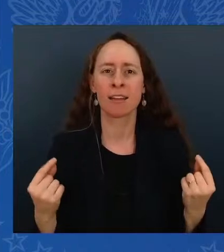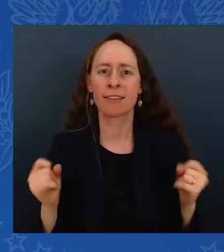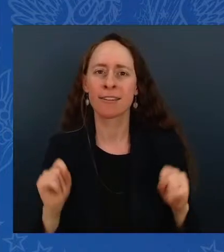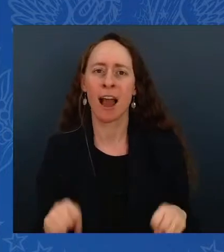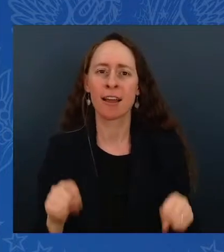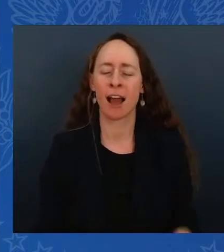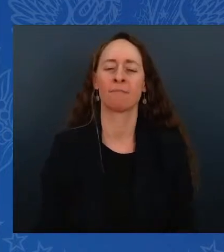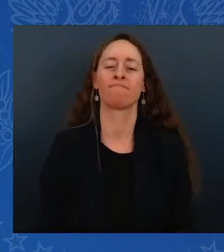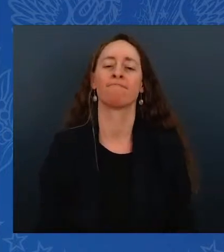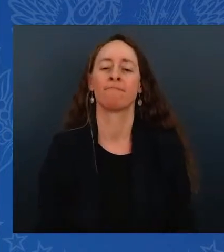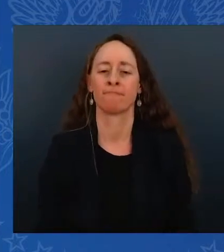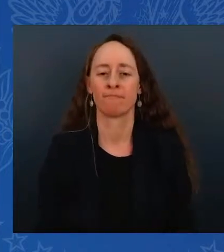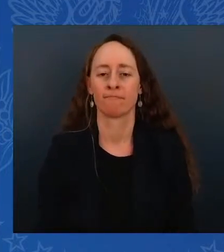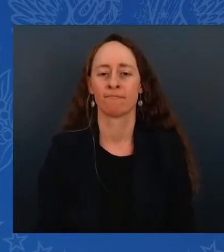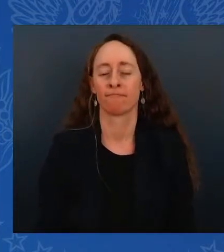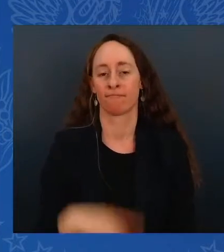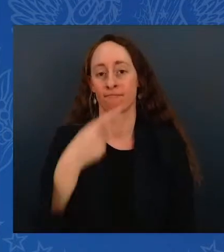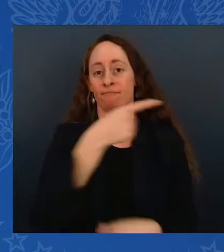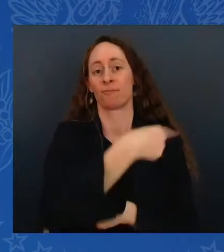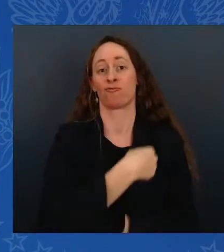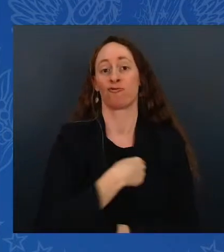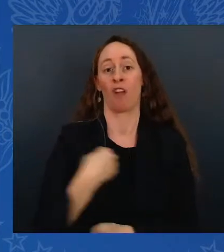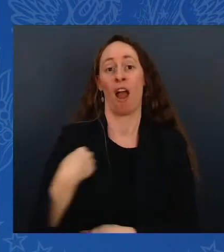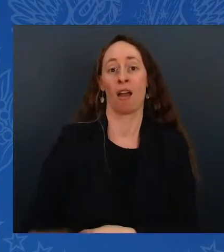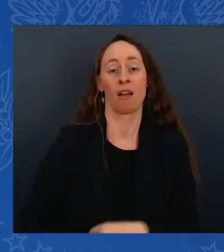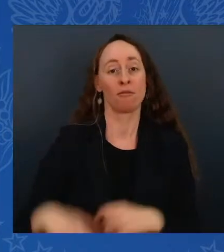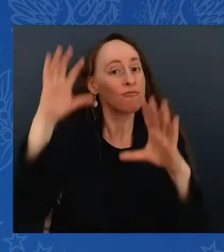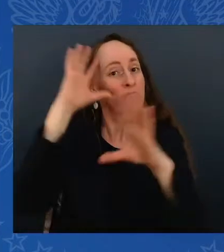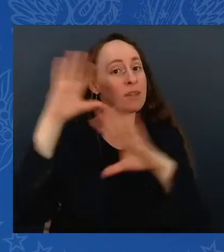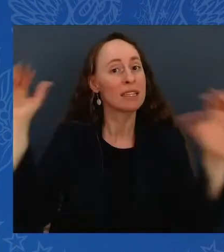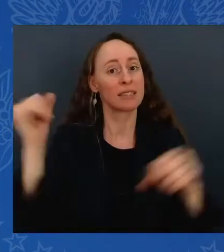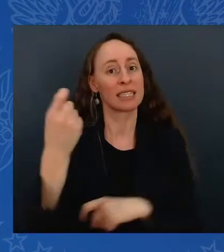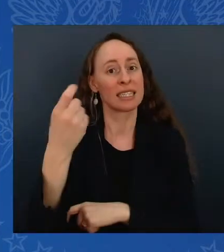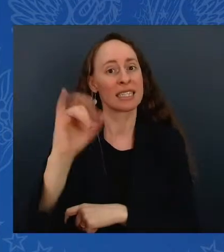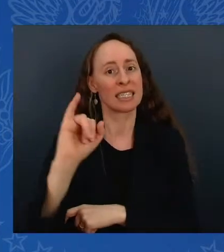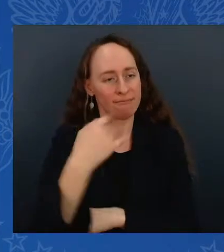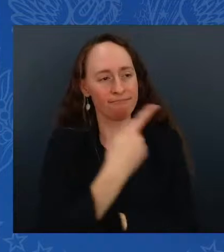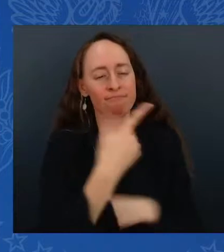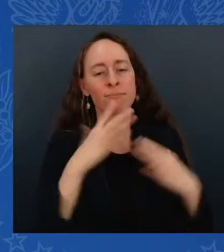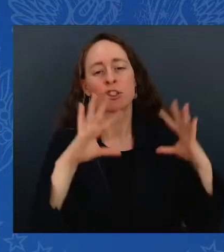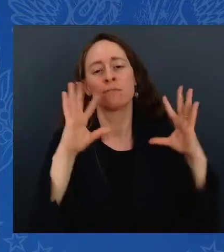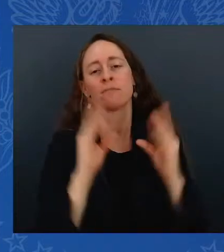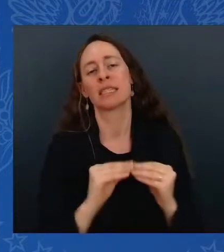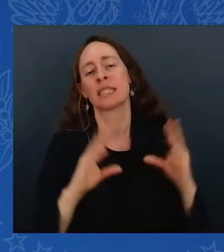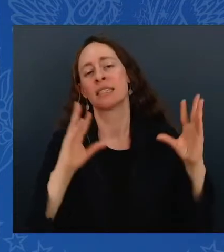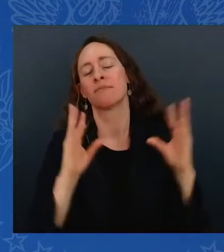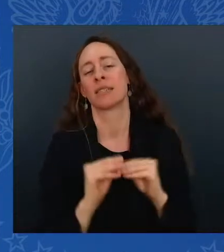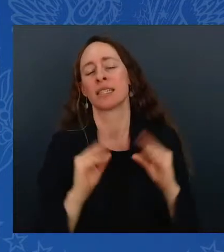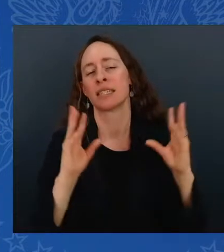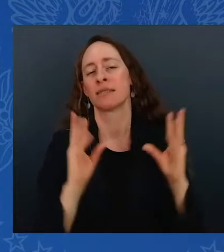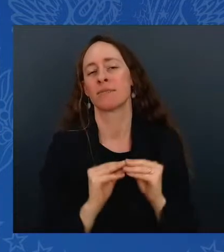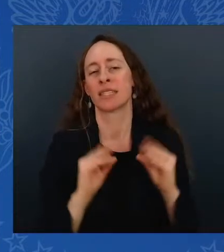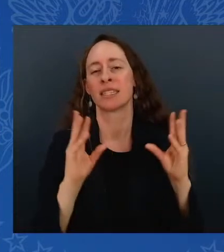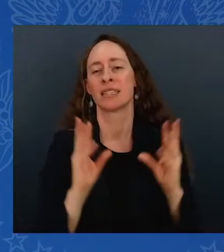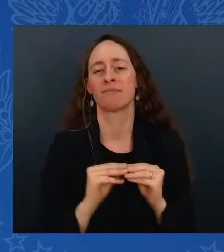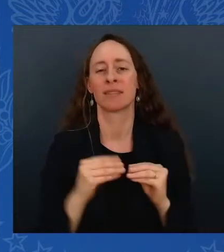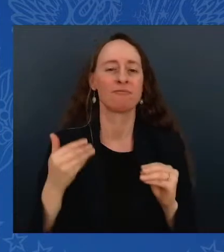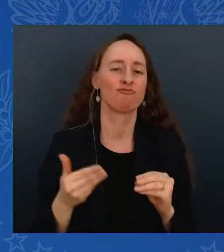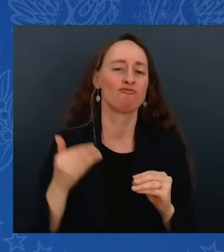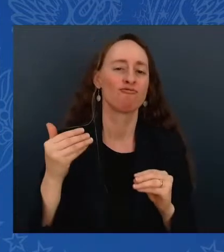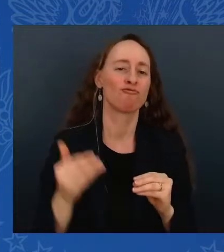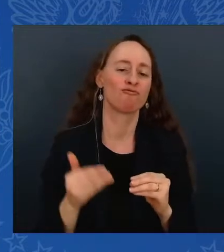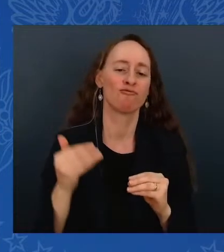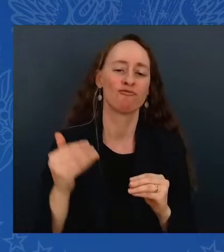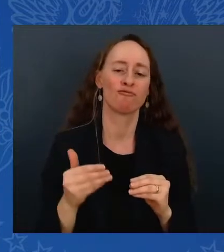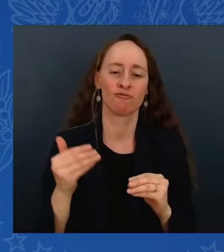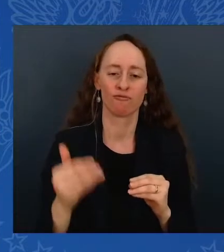with him alone. Traveled 17,000 miles in the United States and China. We were in the Tibetan Plateau,